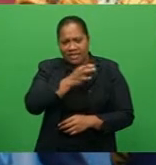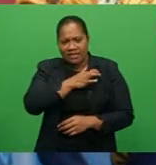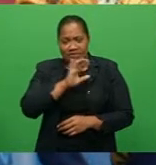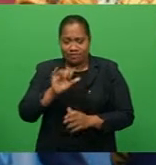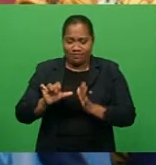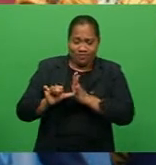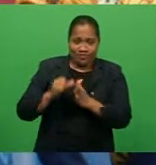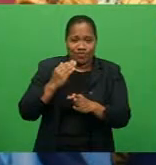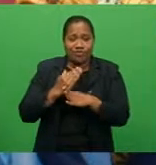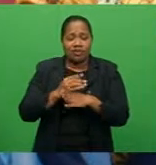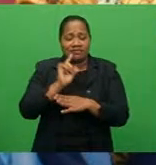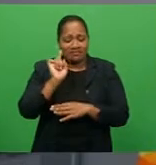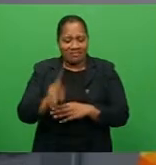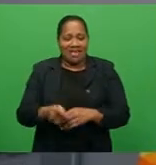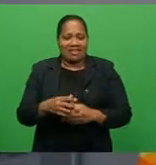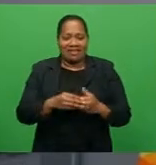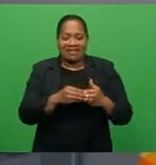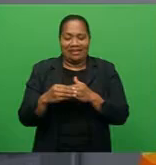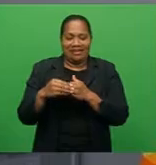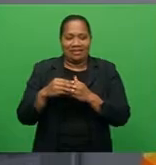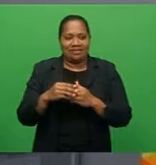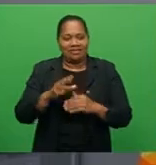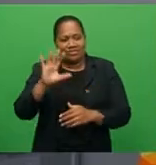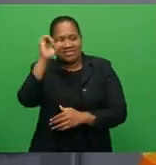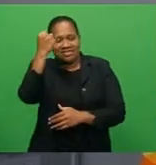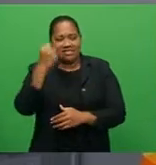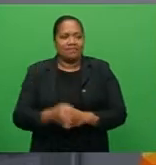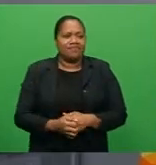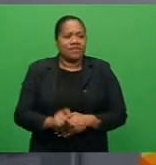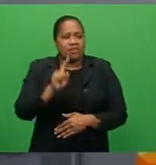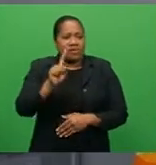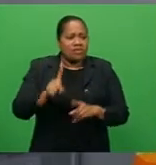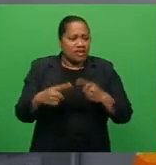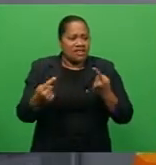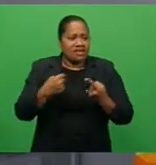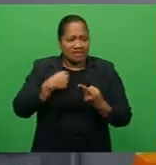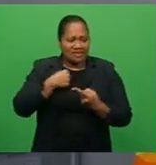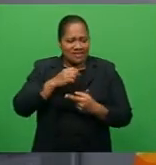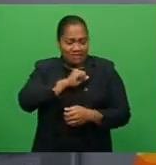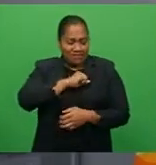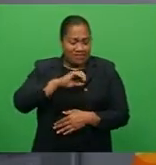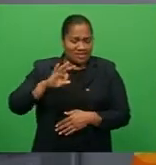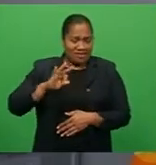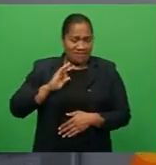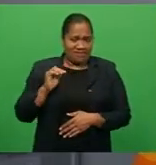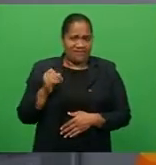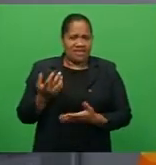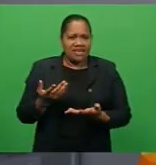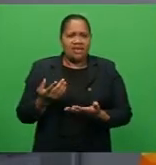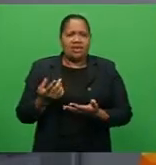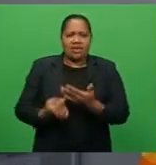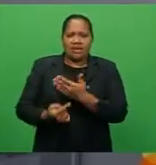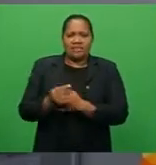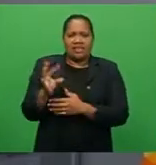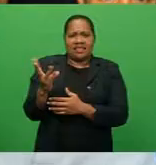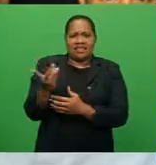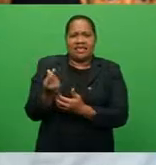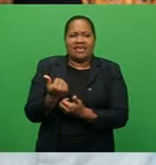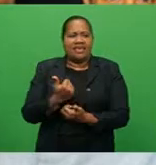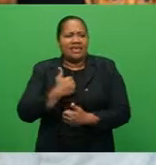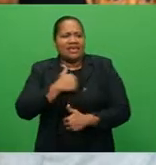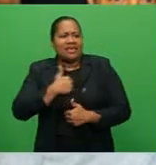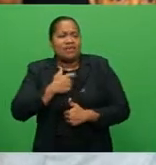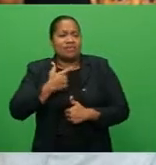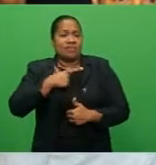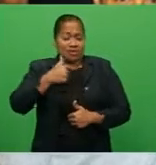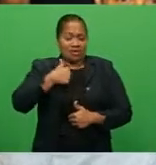the comment that I get from my staff is that they enjoy because I work